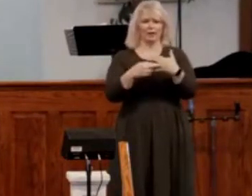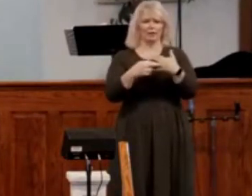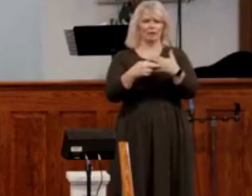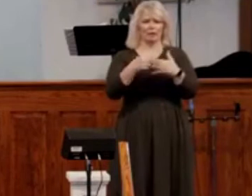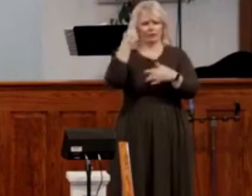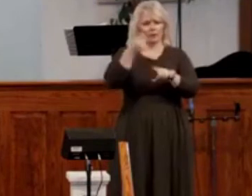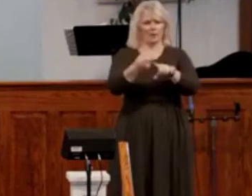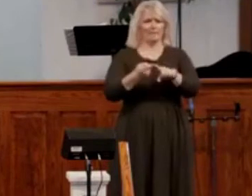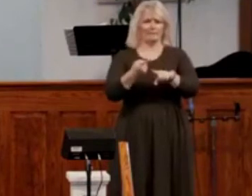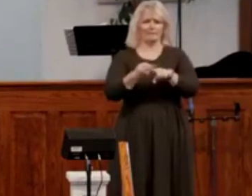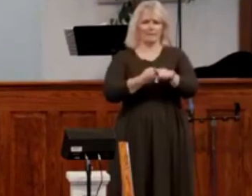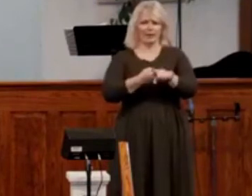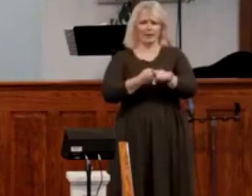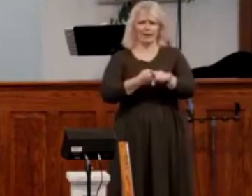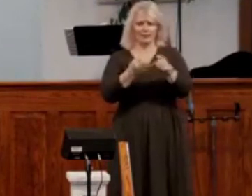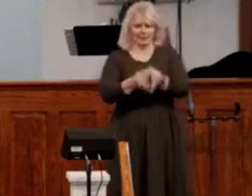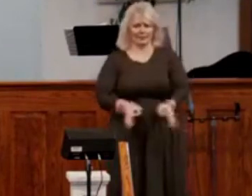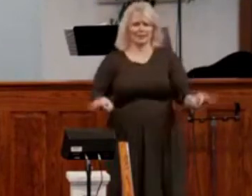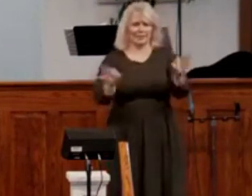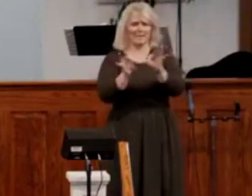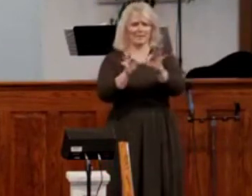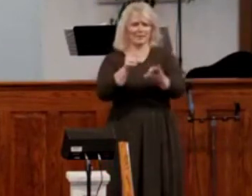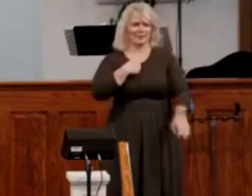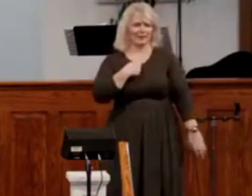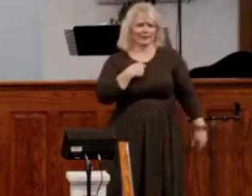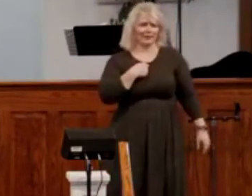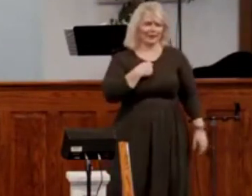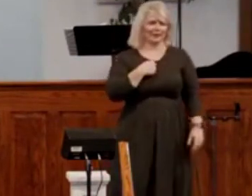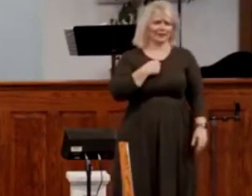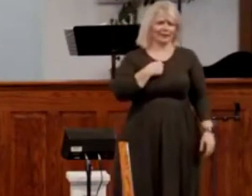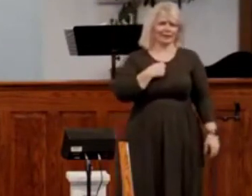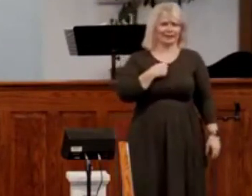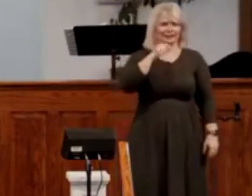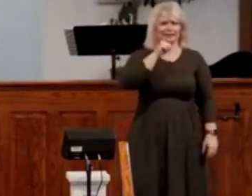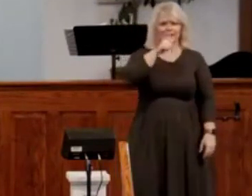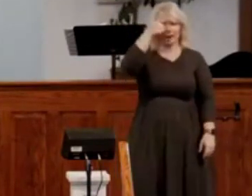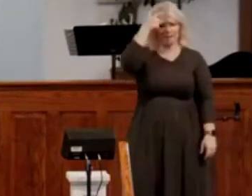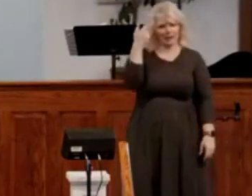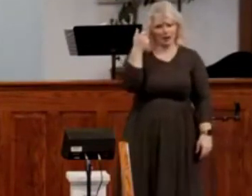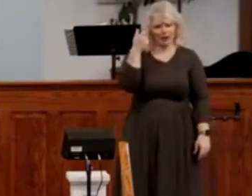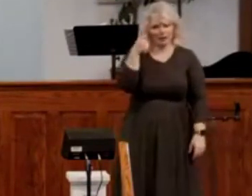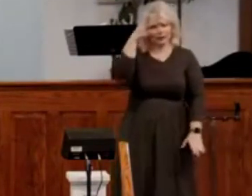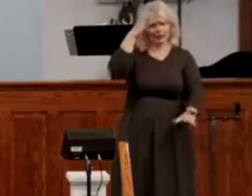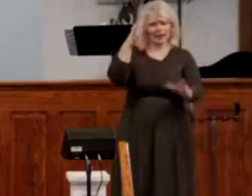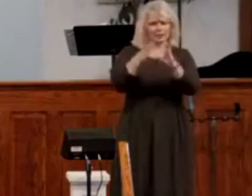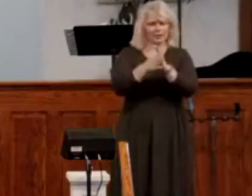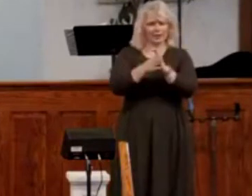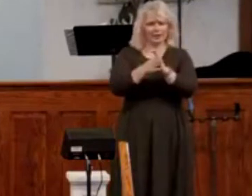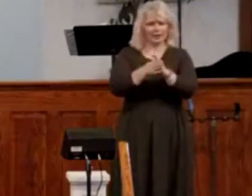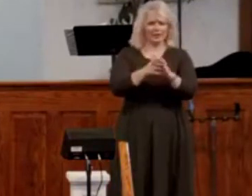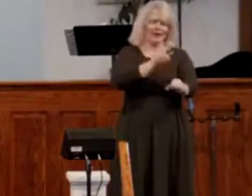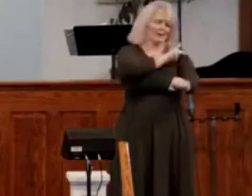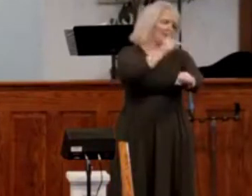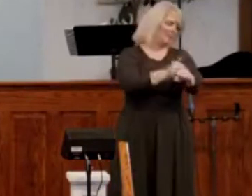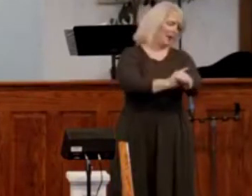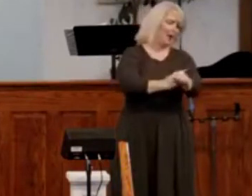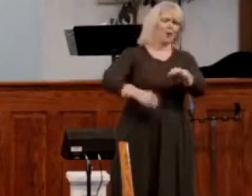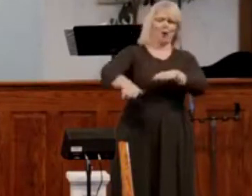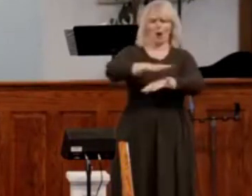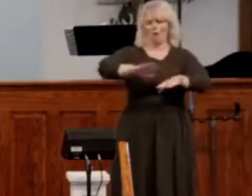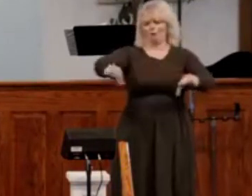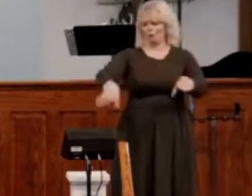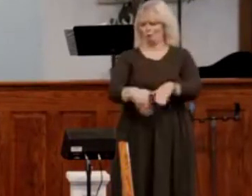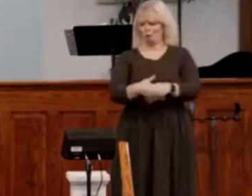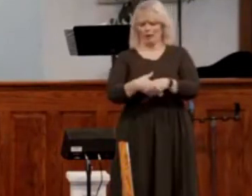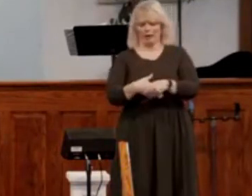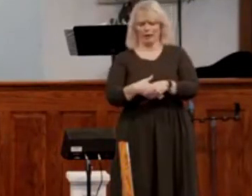month. Because it's important to me. Not because I believe that it has any power over marriage, you